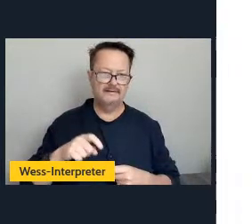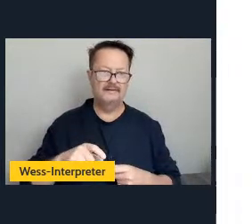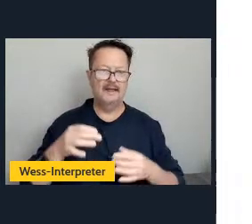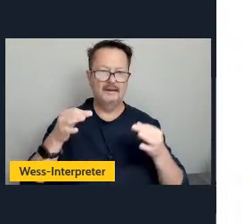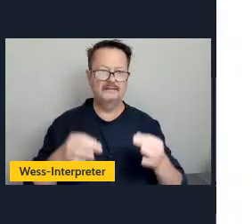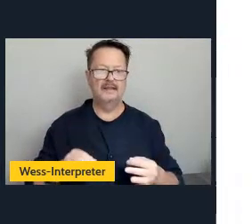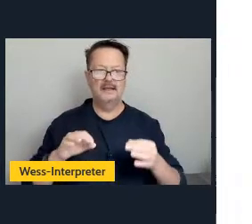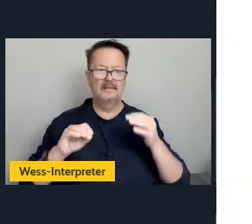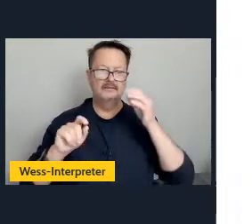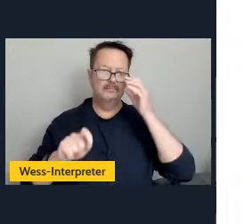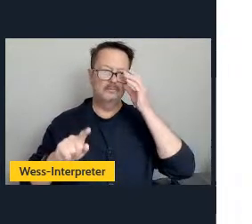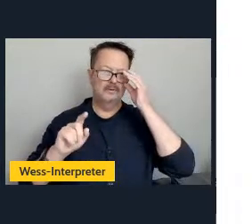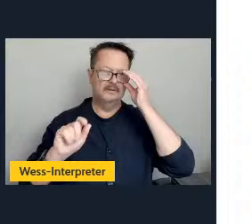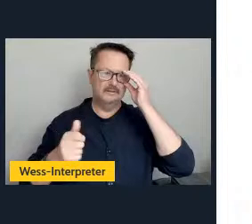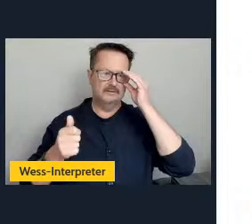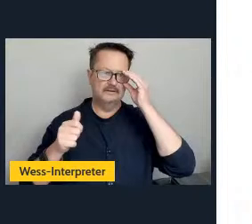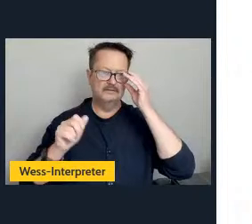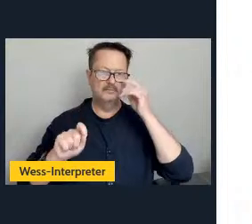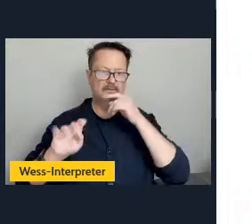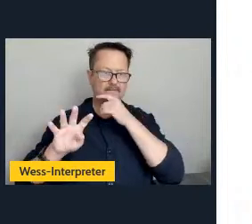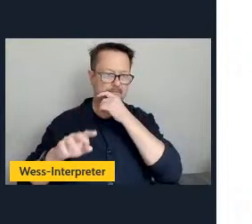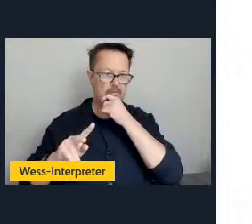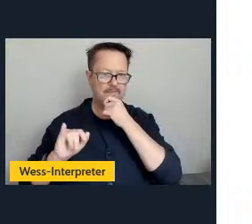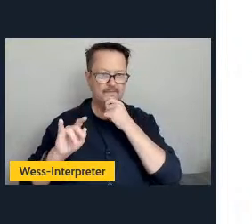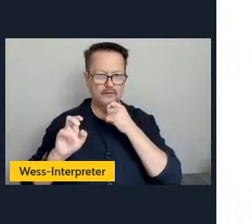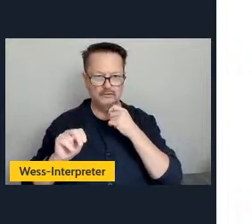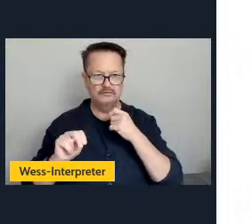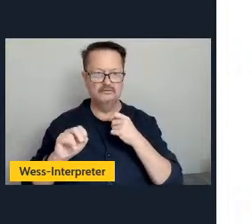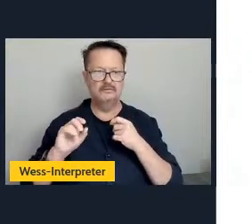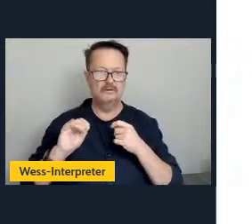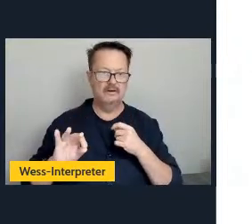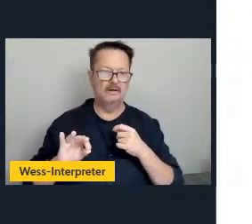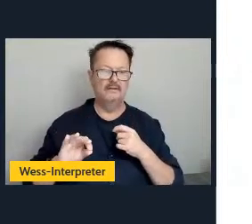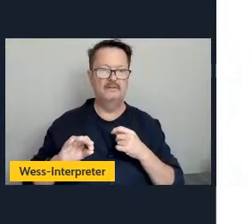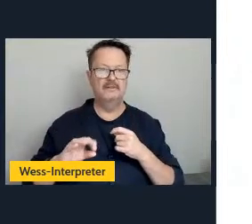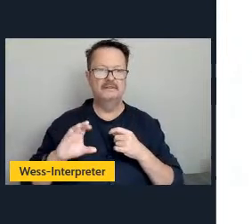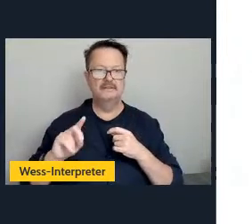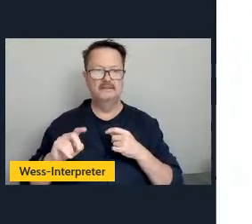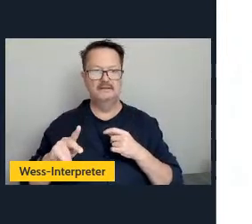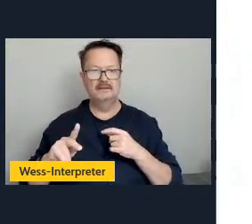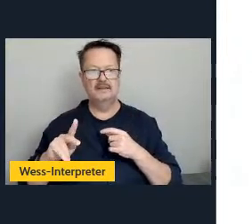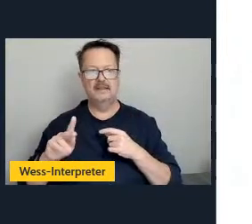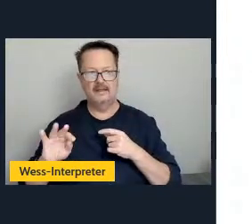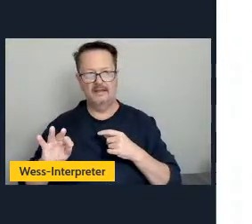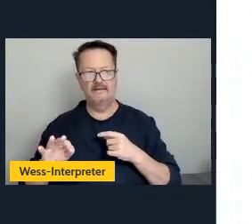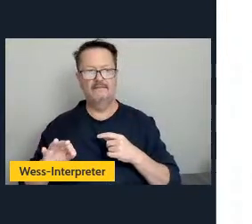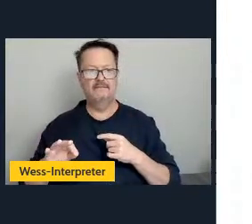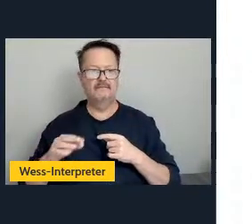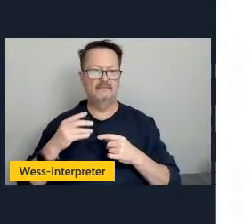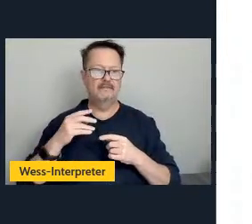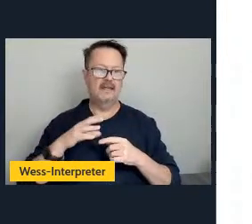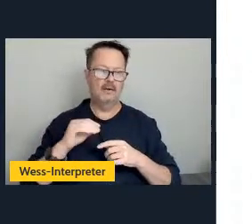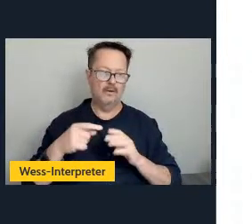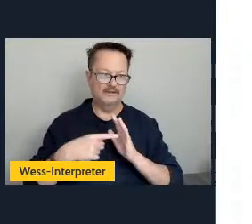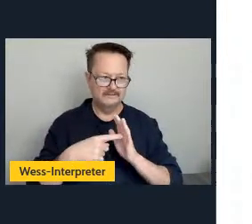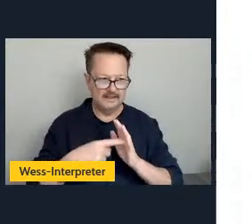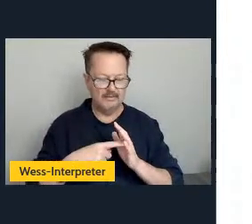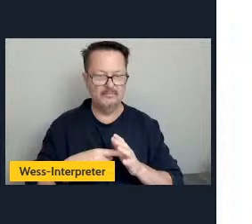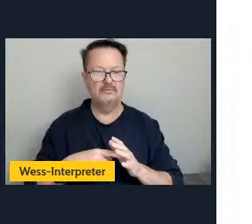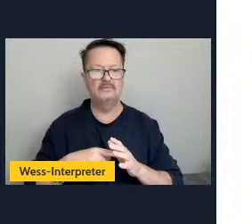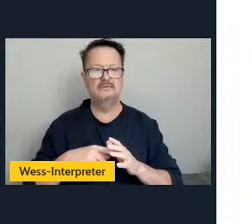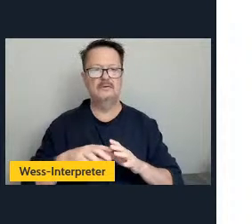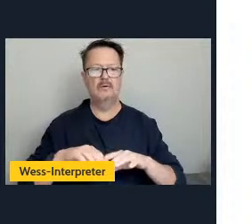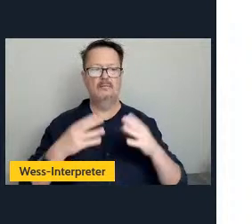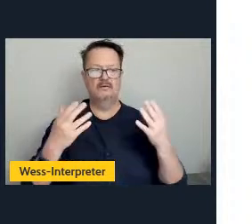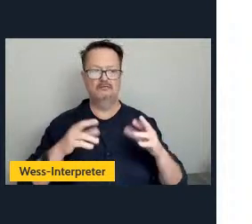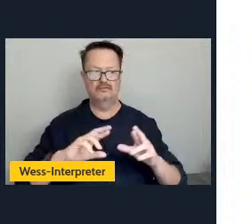of CDKtf, and I want to have constructs enabled and like construct examples enabled and put